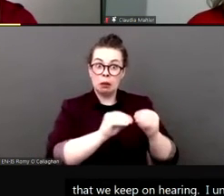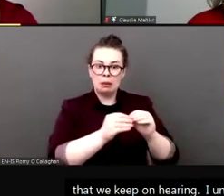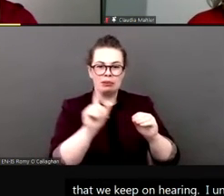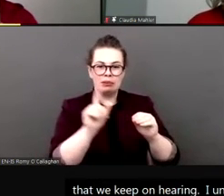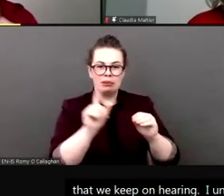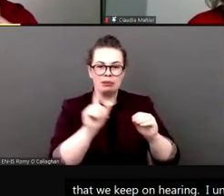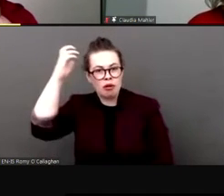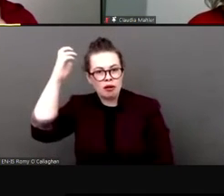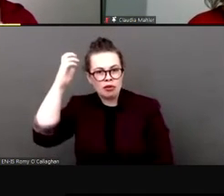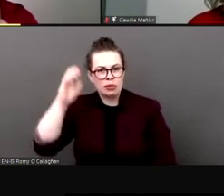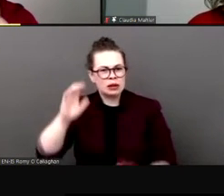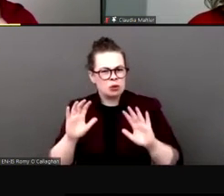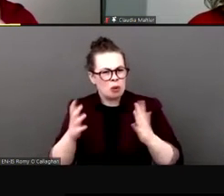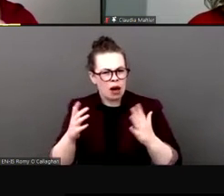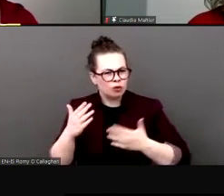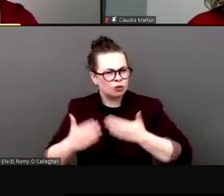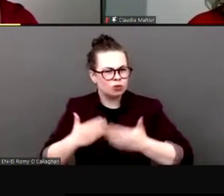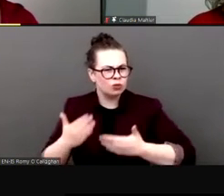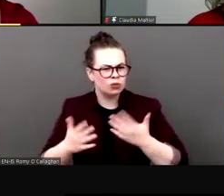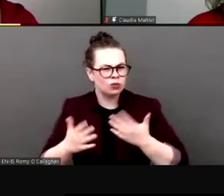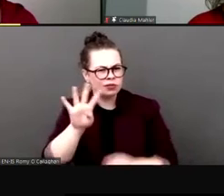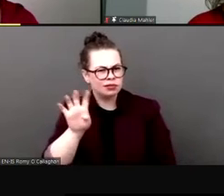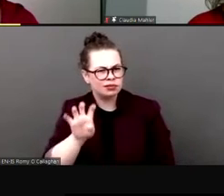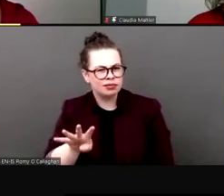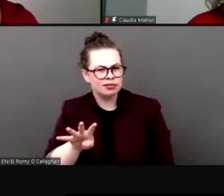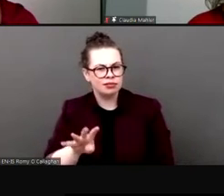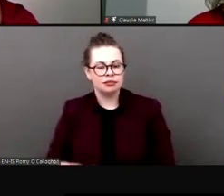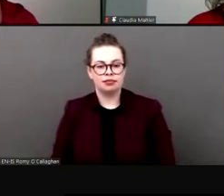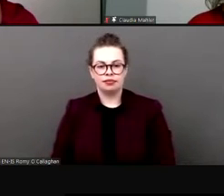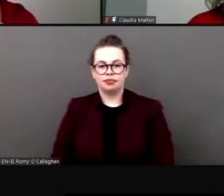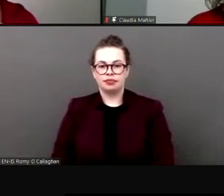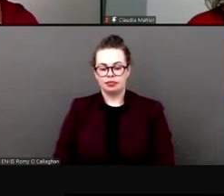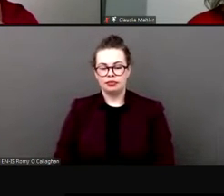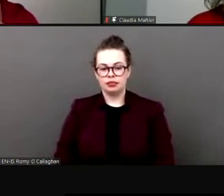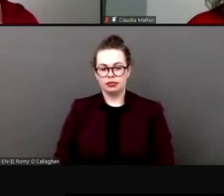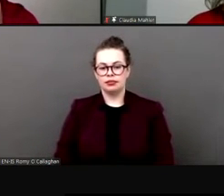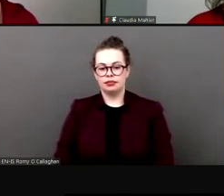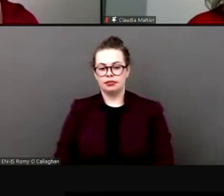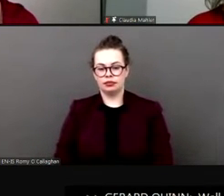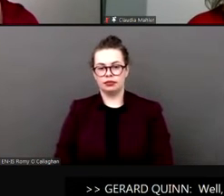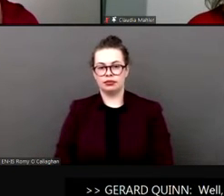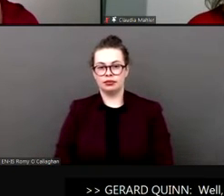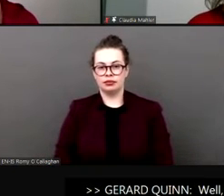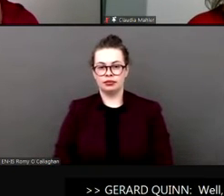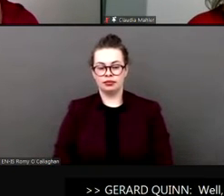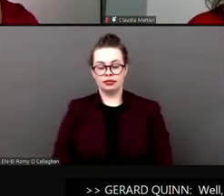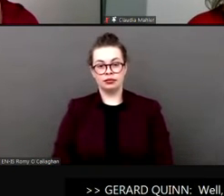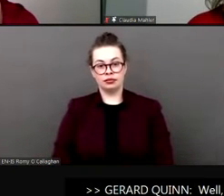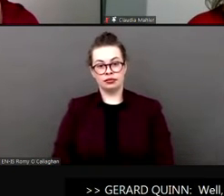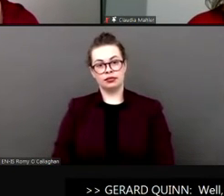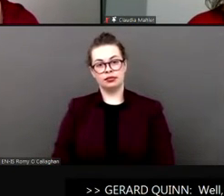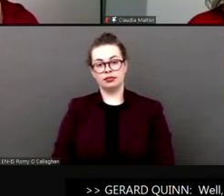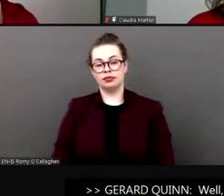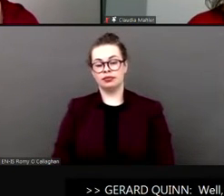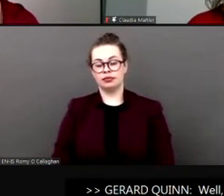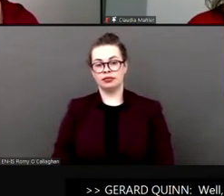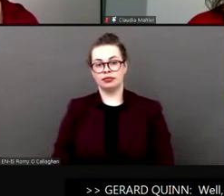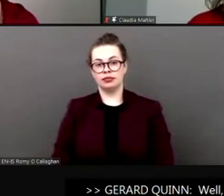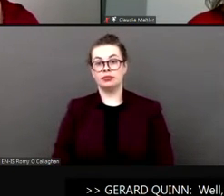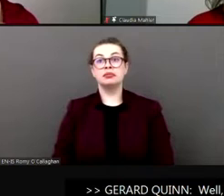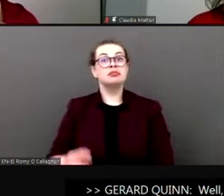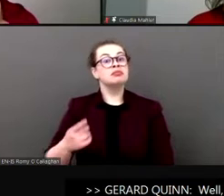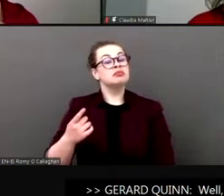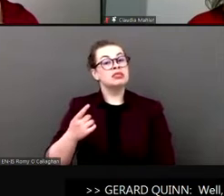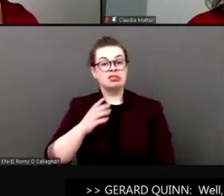Well, we weren't confronted with the argument that perhaps we will move forward if you can